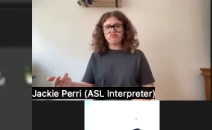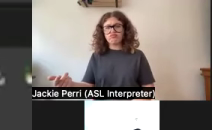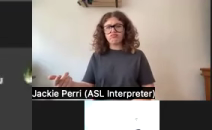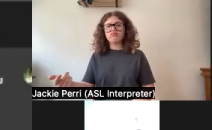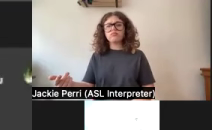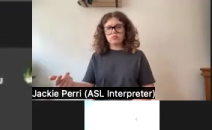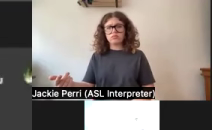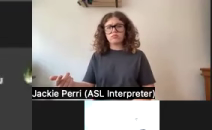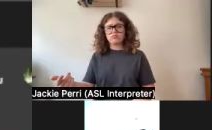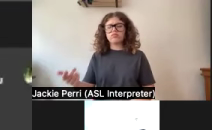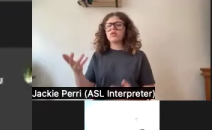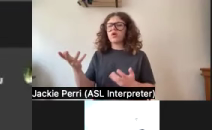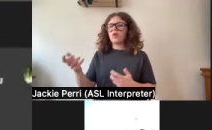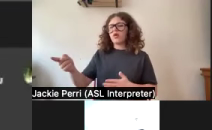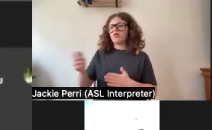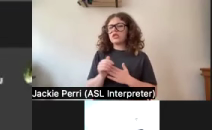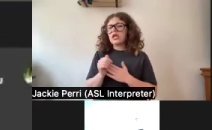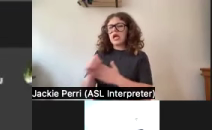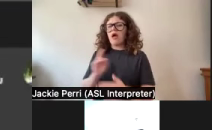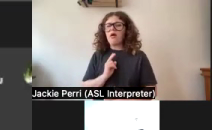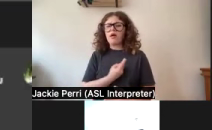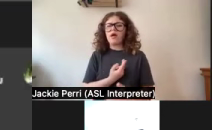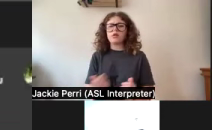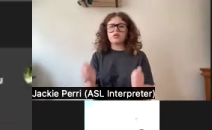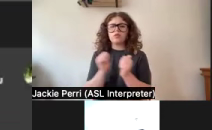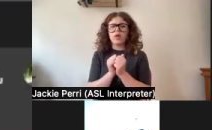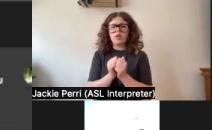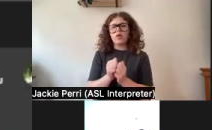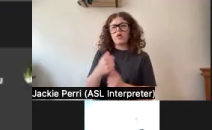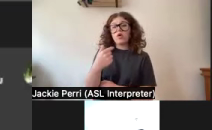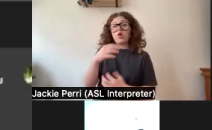us through the grounding in dinámica. Audi?